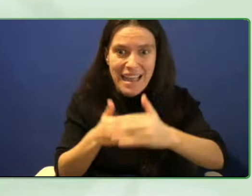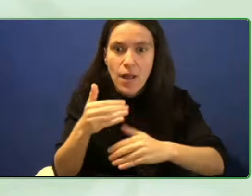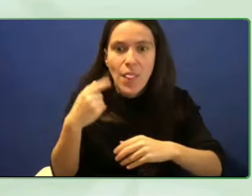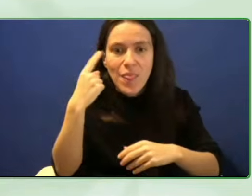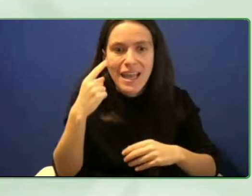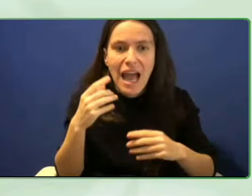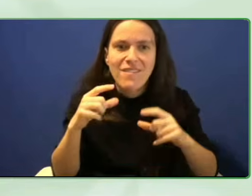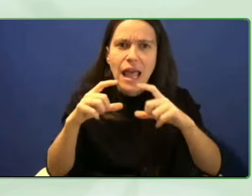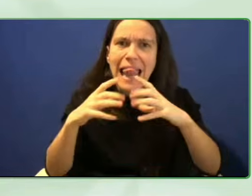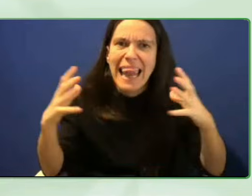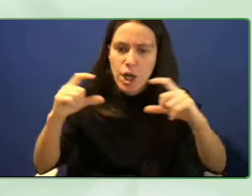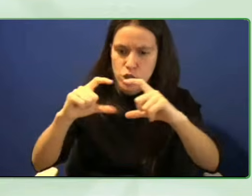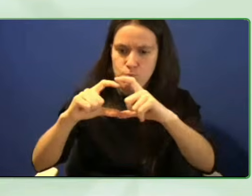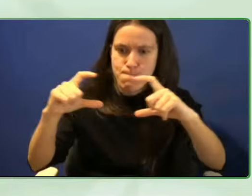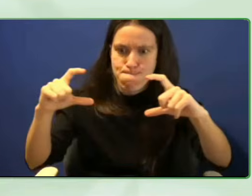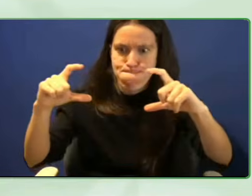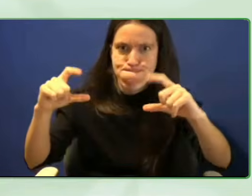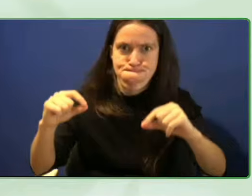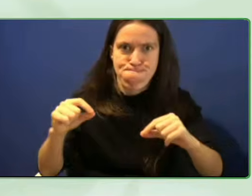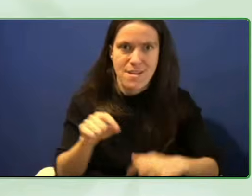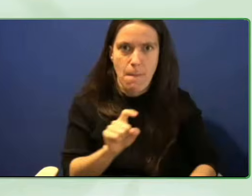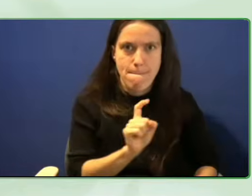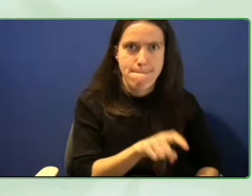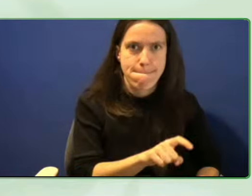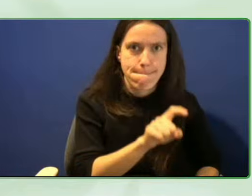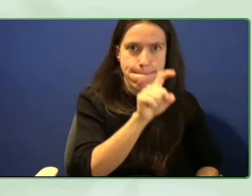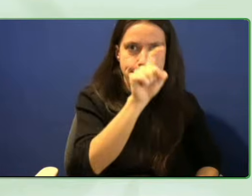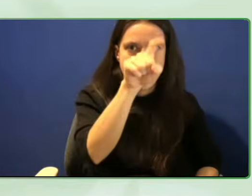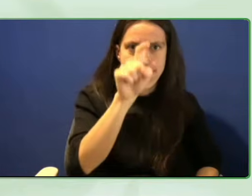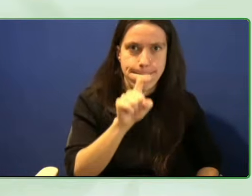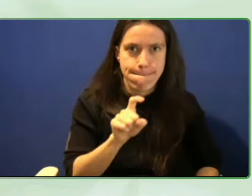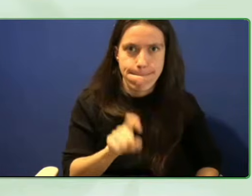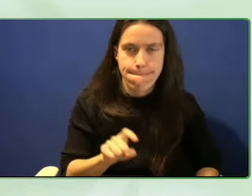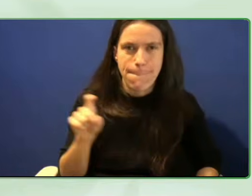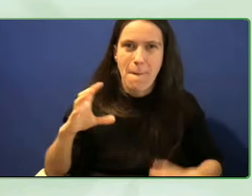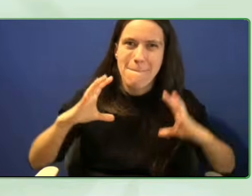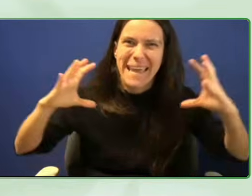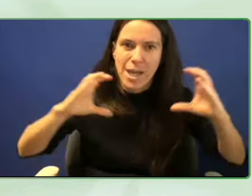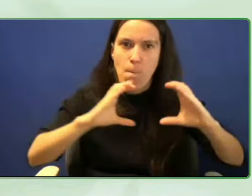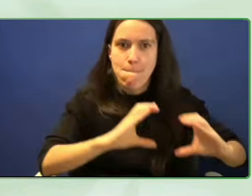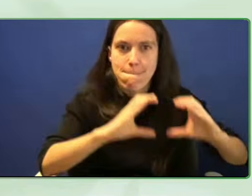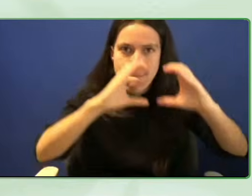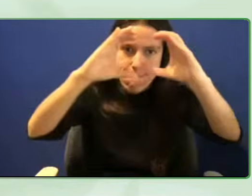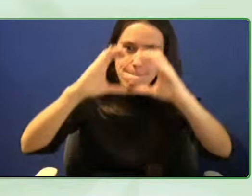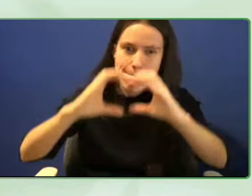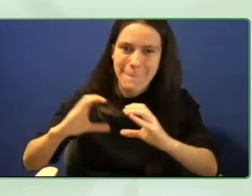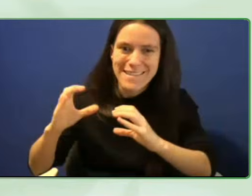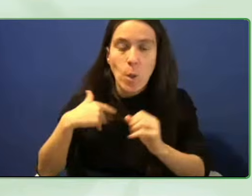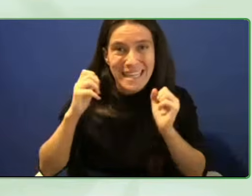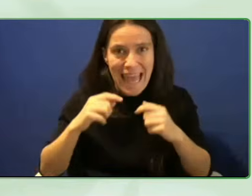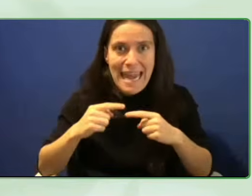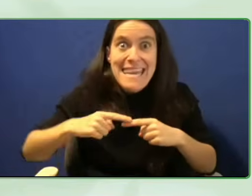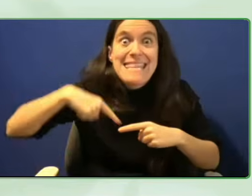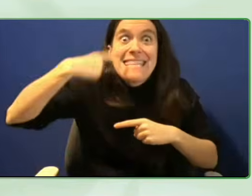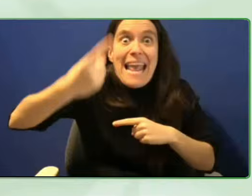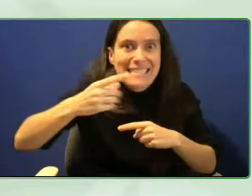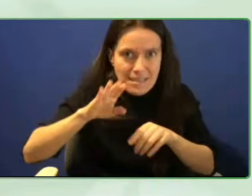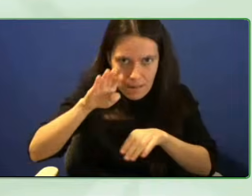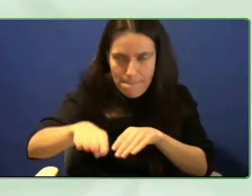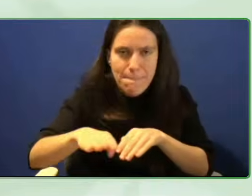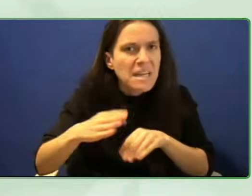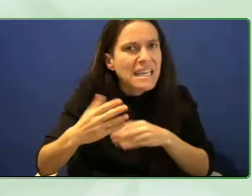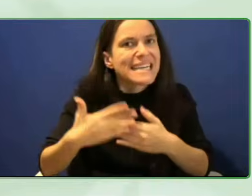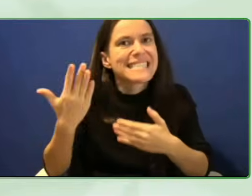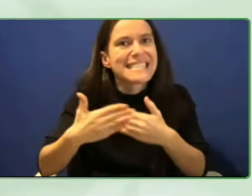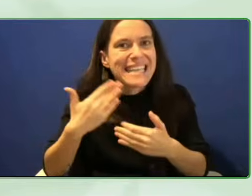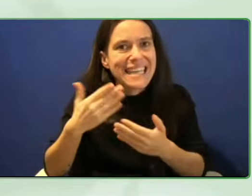buttons that are spaced out, to make sure that, okay, you can still get to the next step up if you need to. We